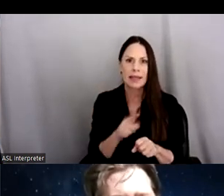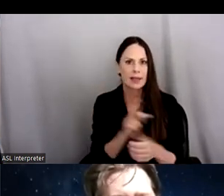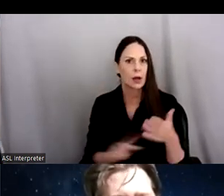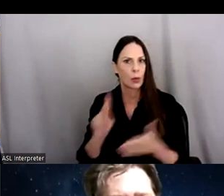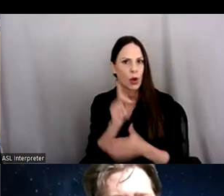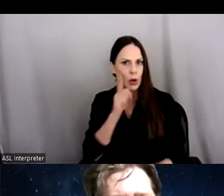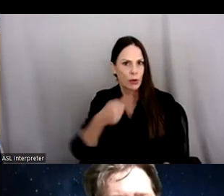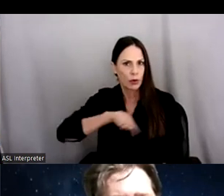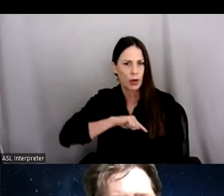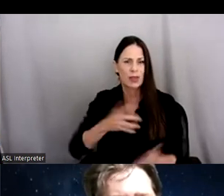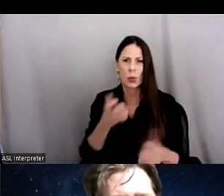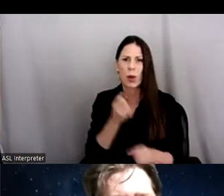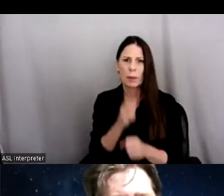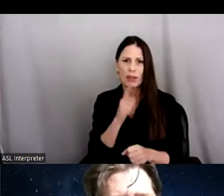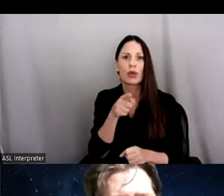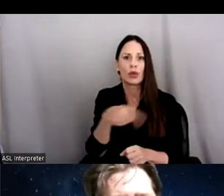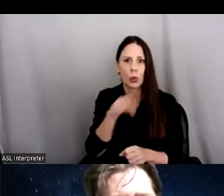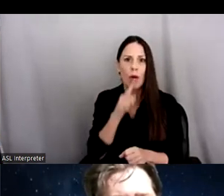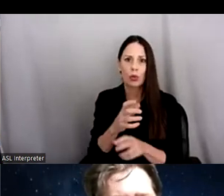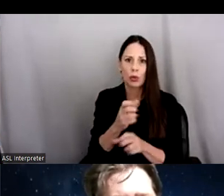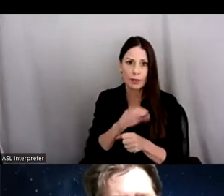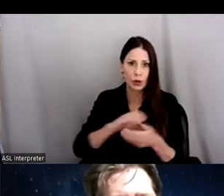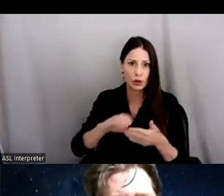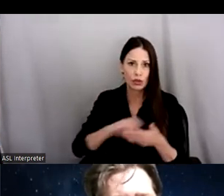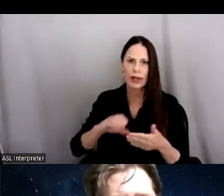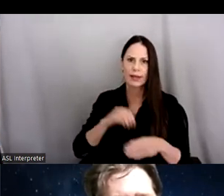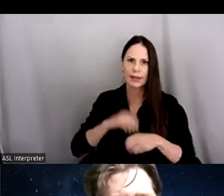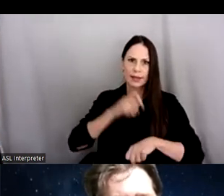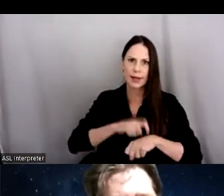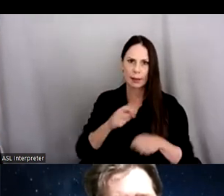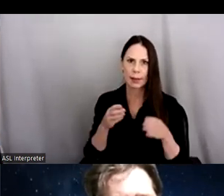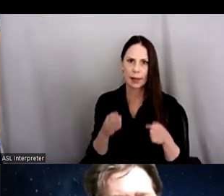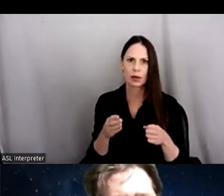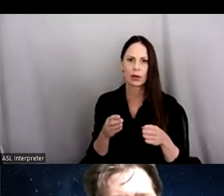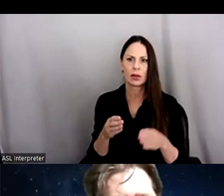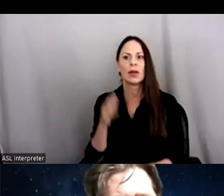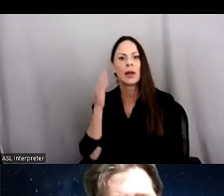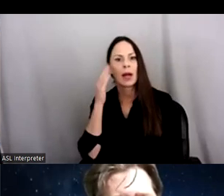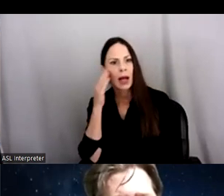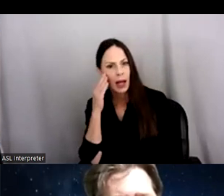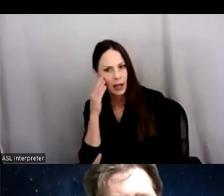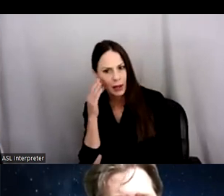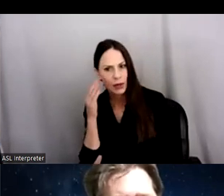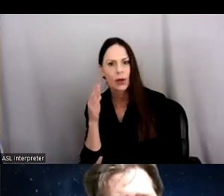are receiving your checks in a timely manner. And I know Angelina has worked diligently to ensure that we've updated